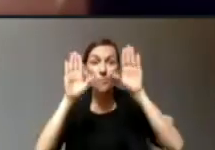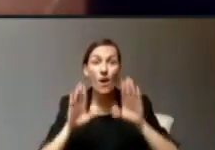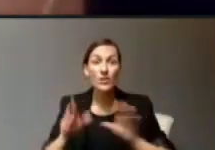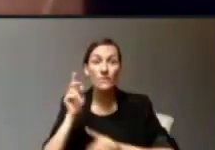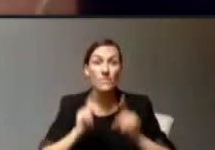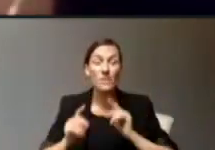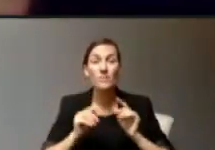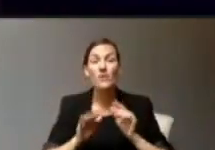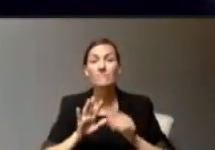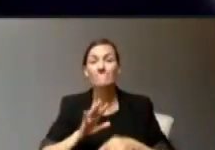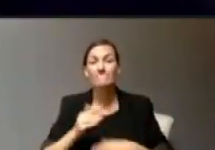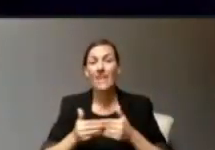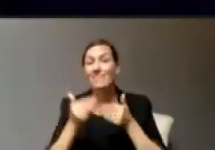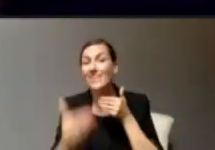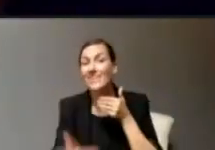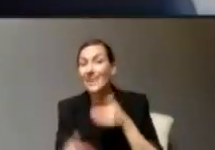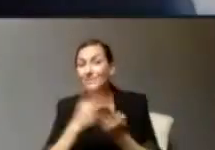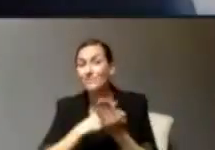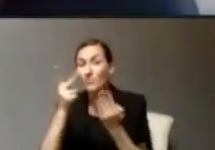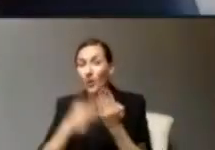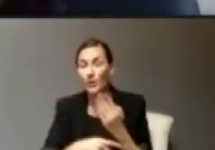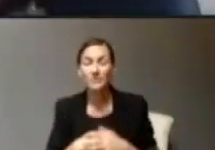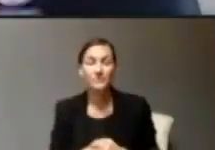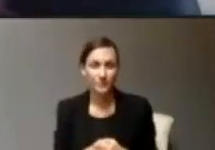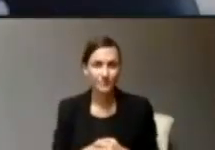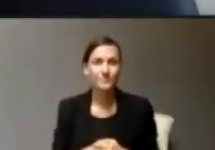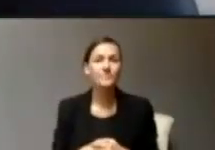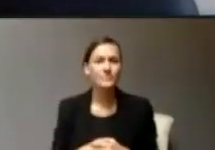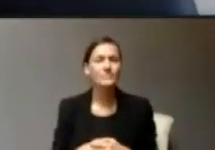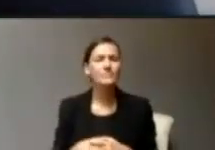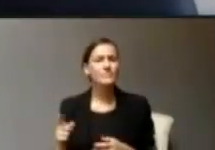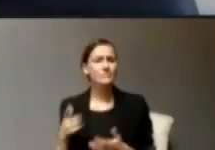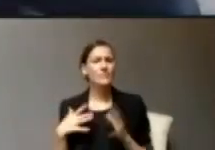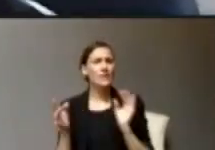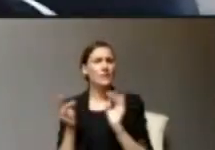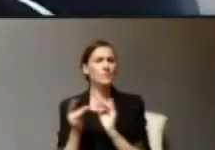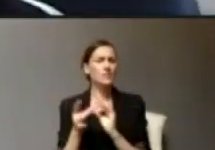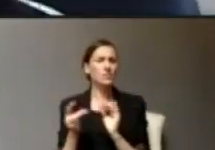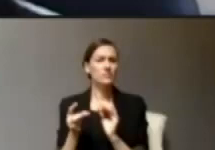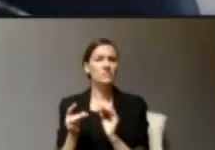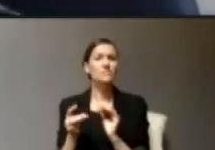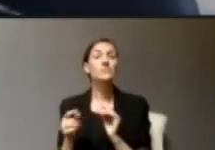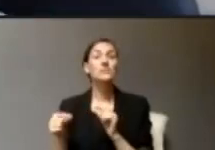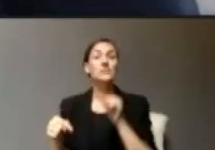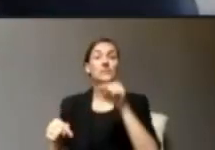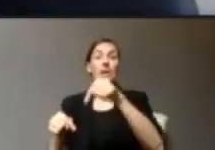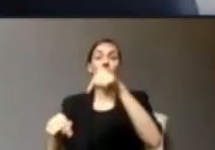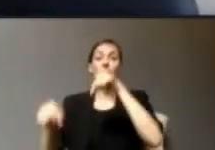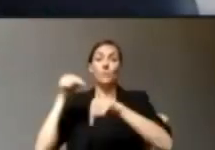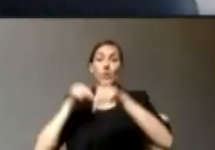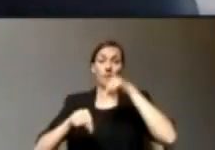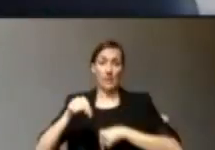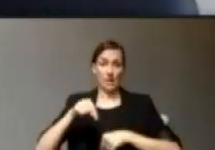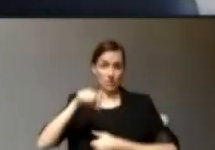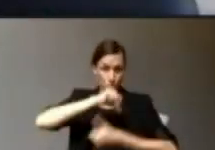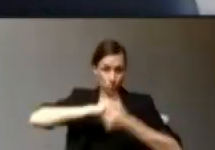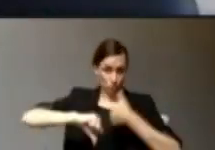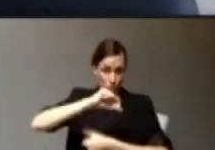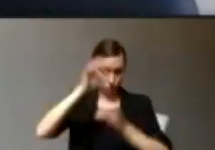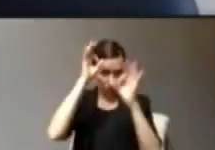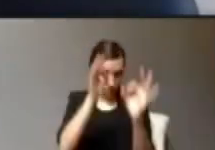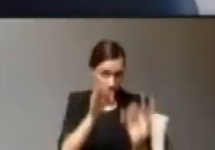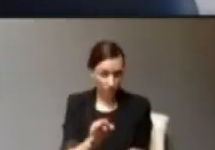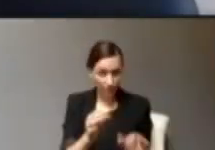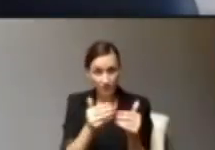our next program. Go ahead, please. Oh, I was just going to say that, you know, in terms of just bringing it back to the social determinants of health, you